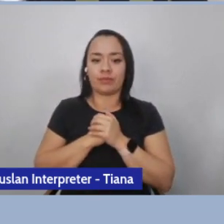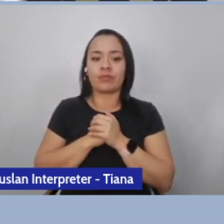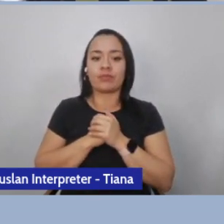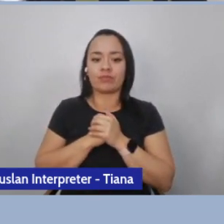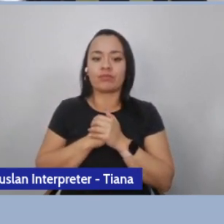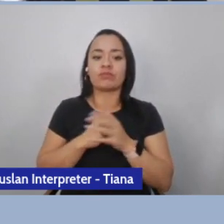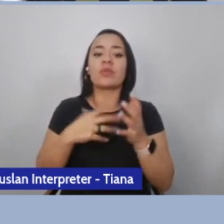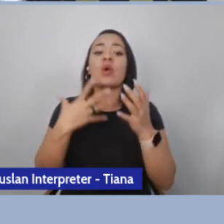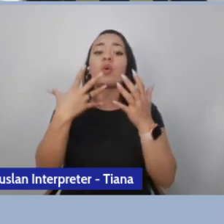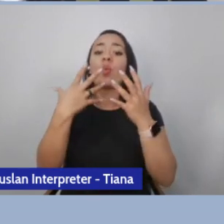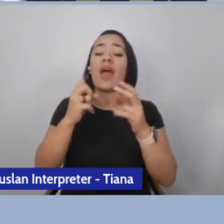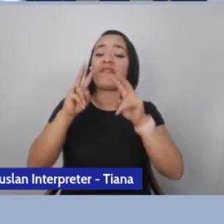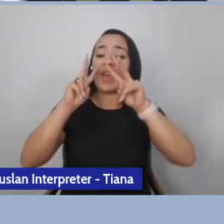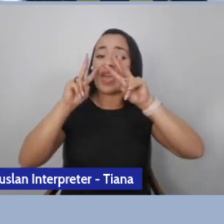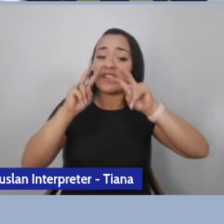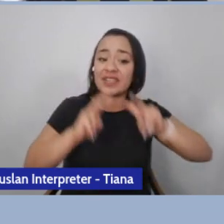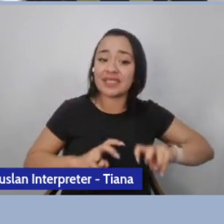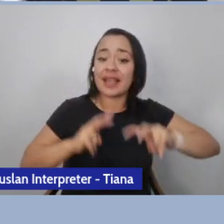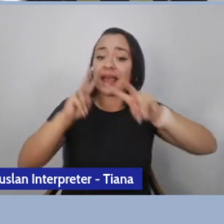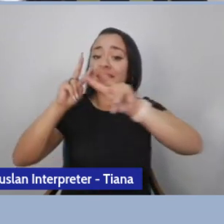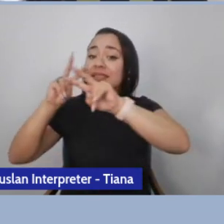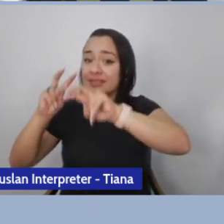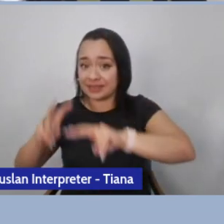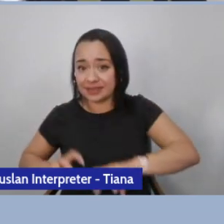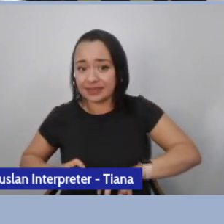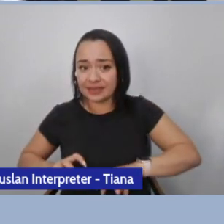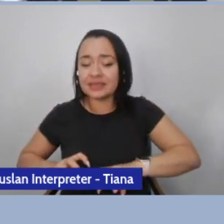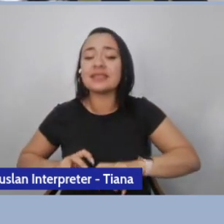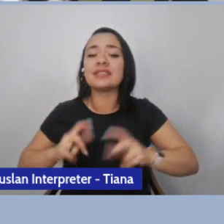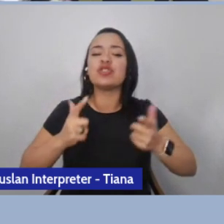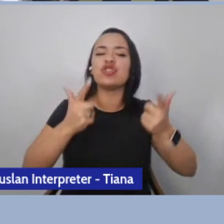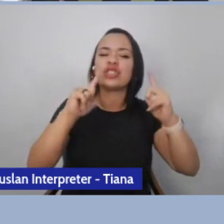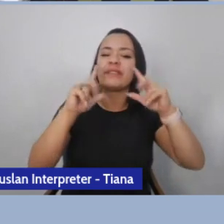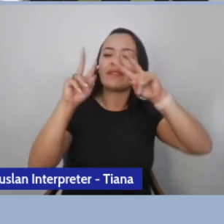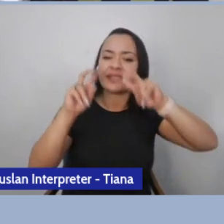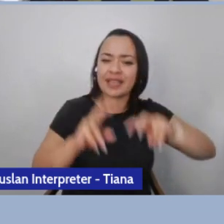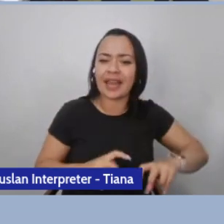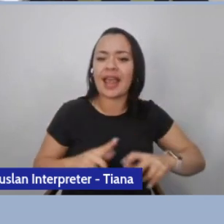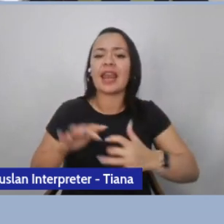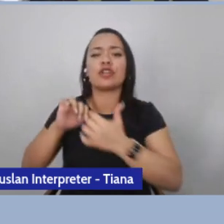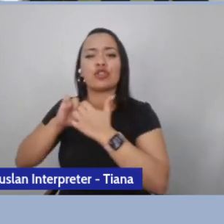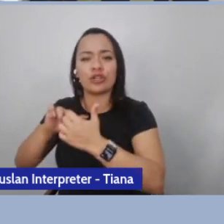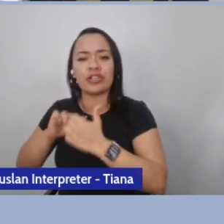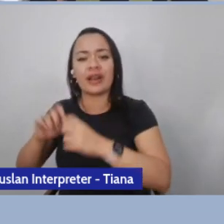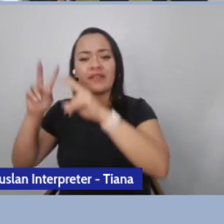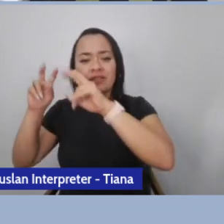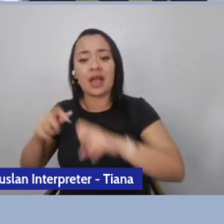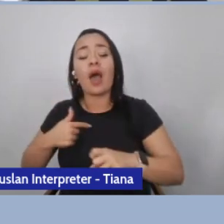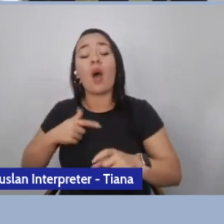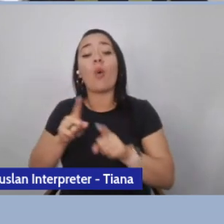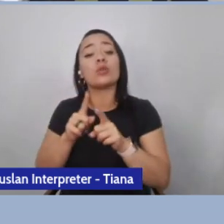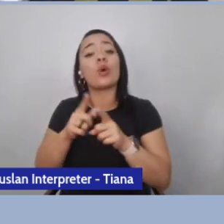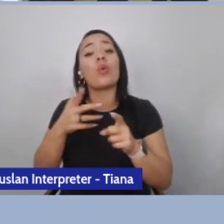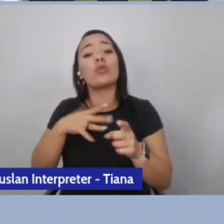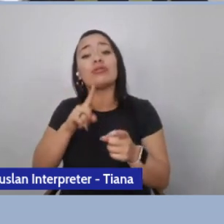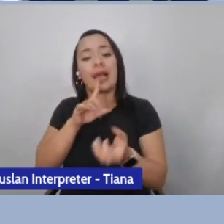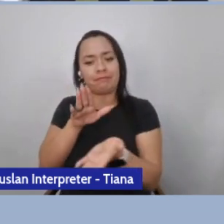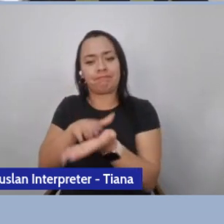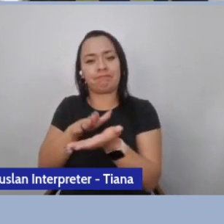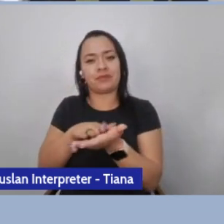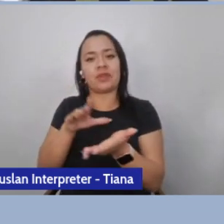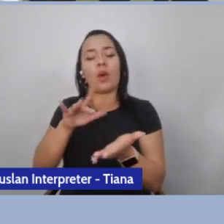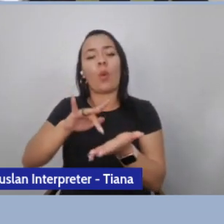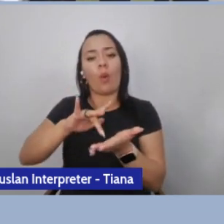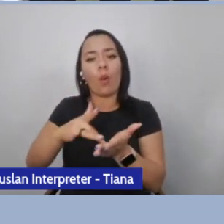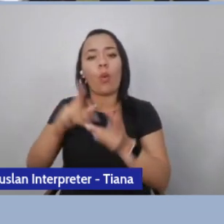associate investigators listed there, I really would like to also make a very special shout out to the core research team. Many of you